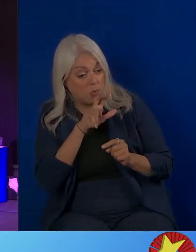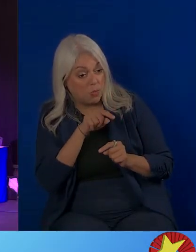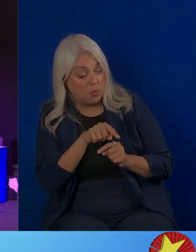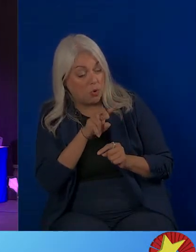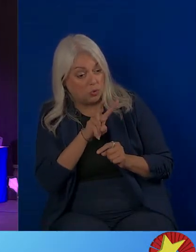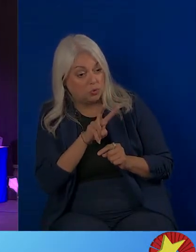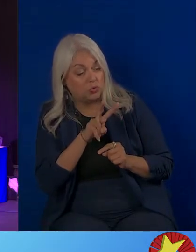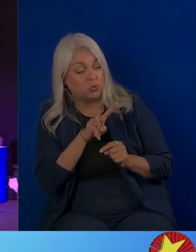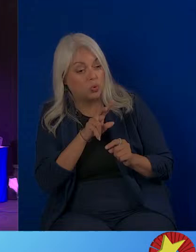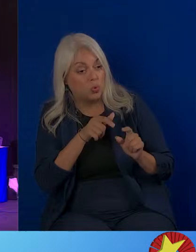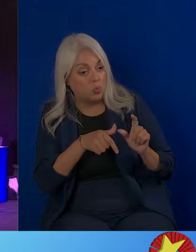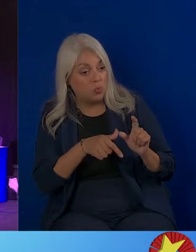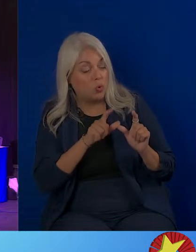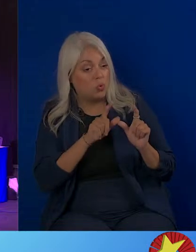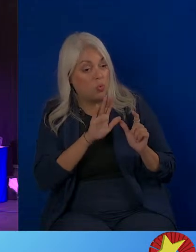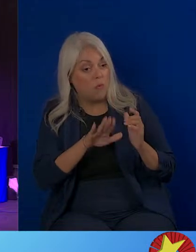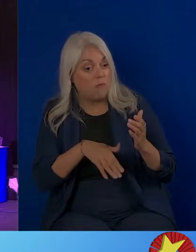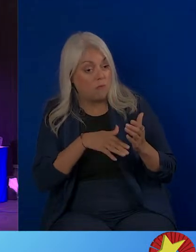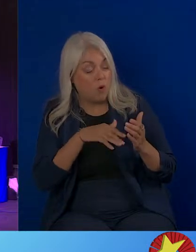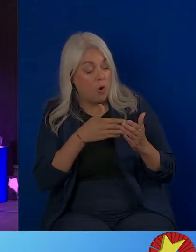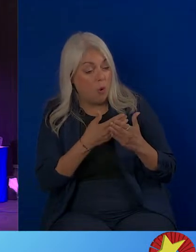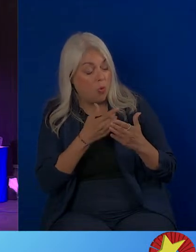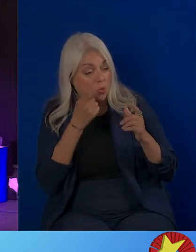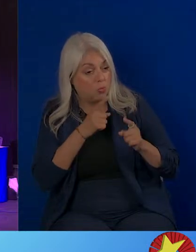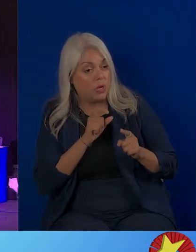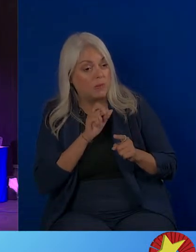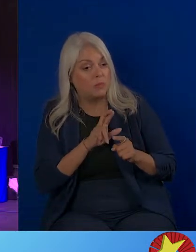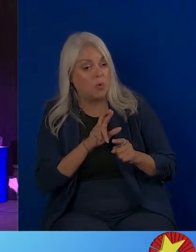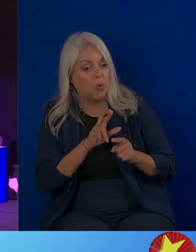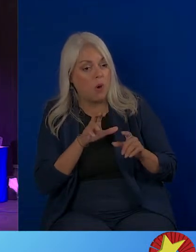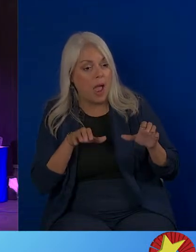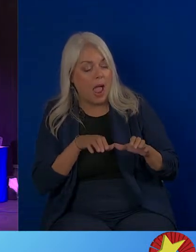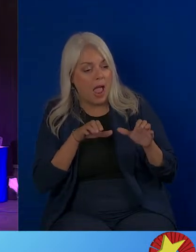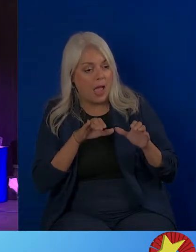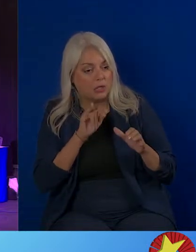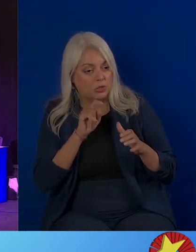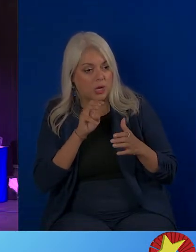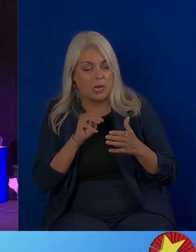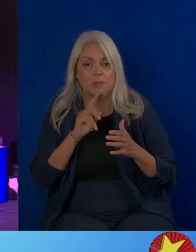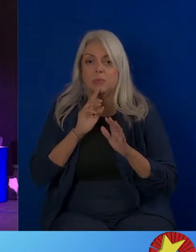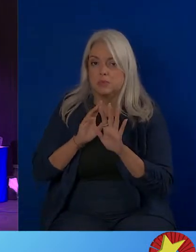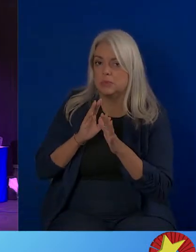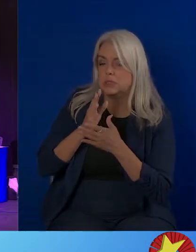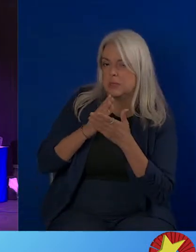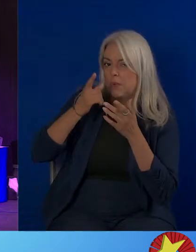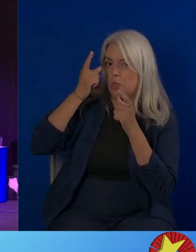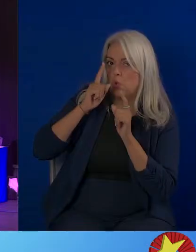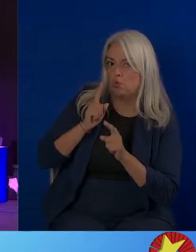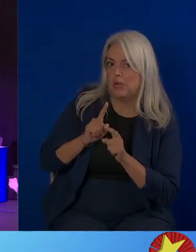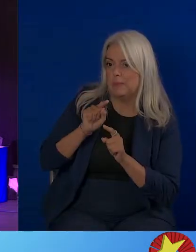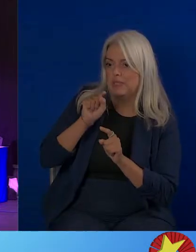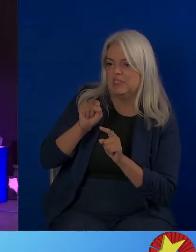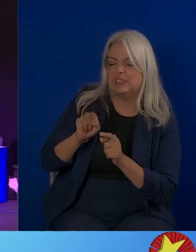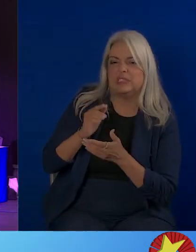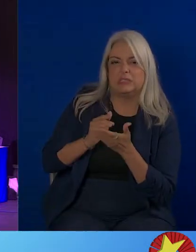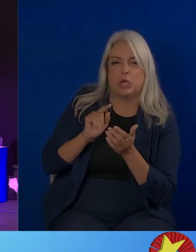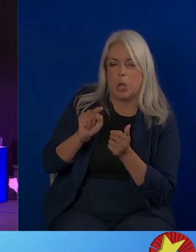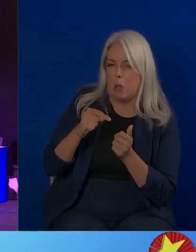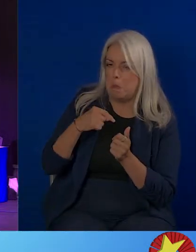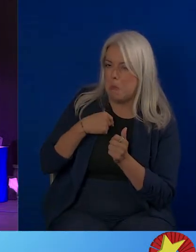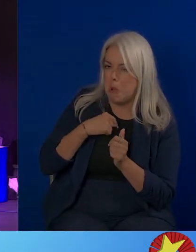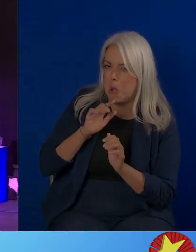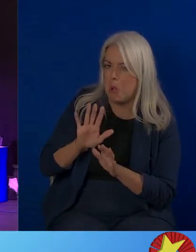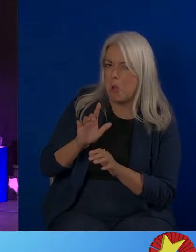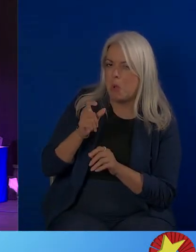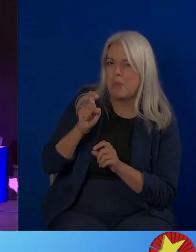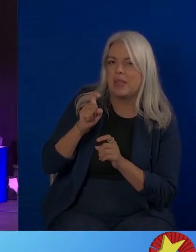the entire collection of action The renewal of the items? agreement specifically, I've looked at some pieces of that agreement, and there are some things in there that I think we need